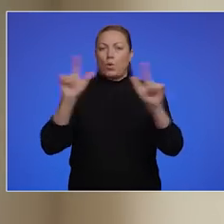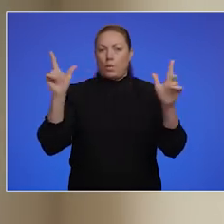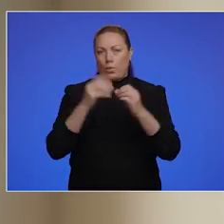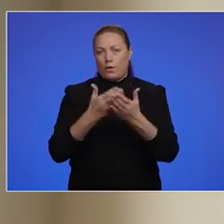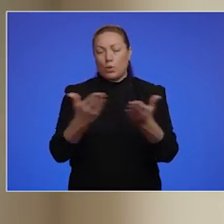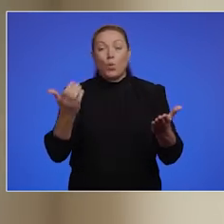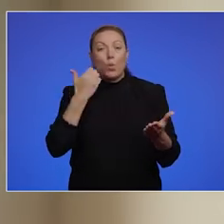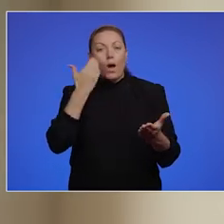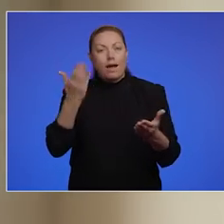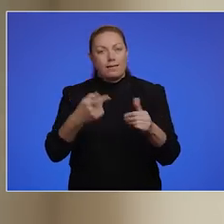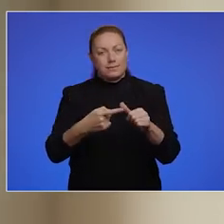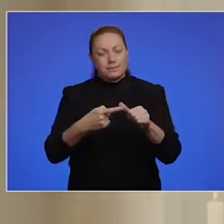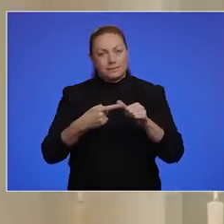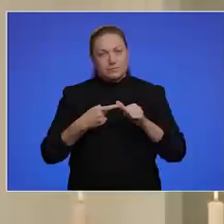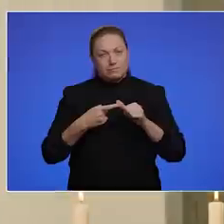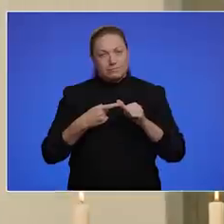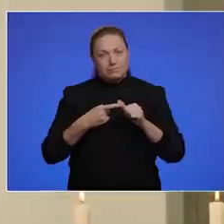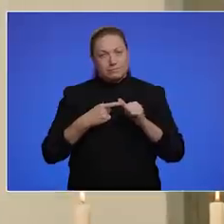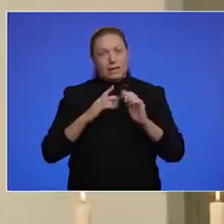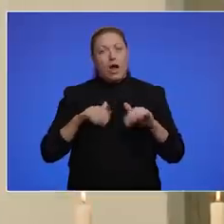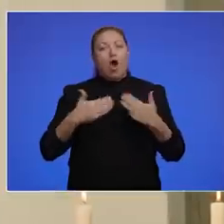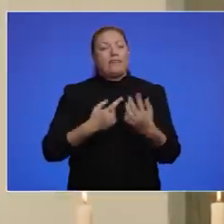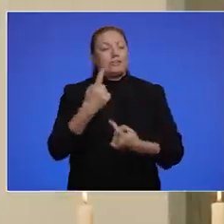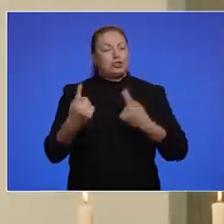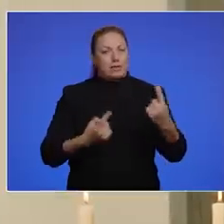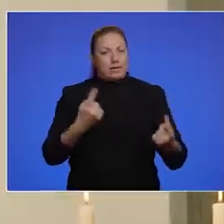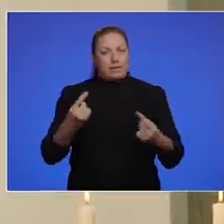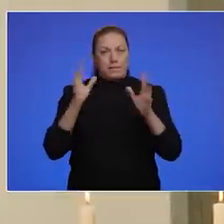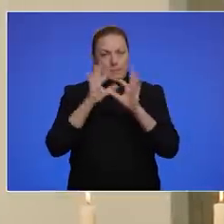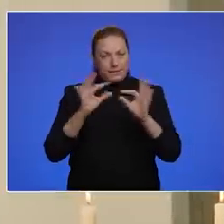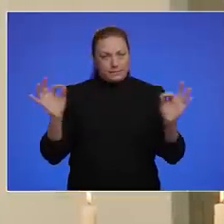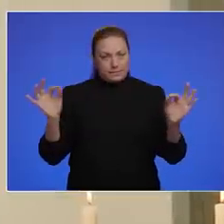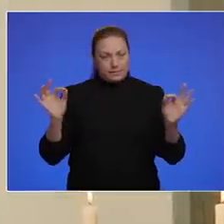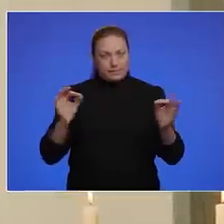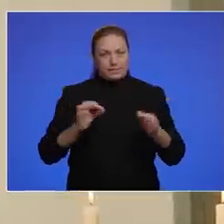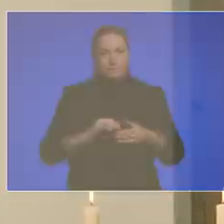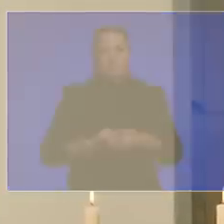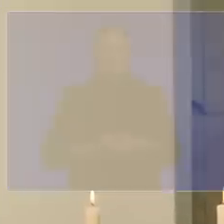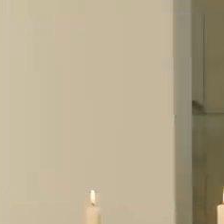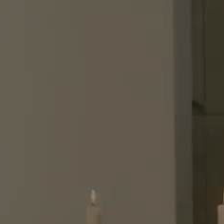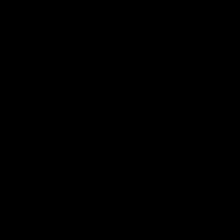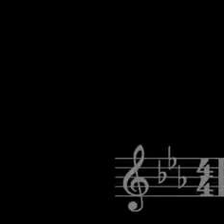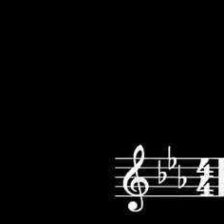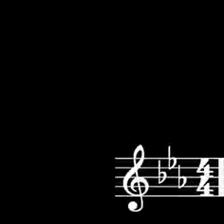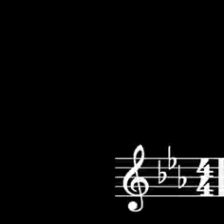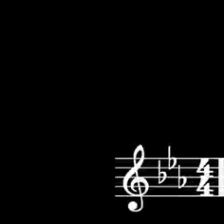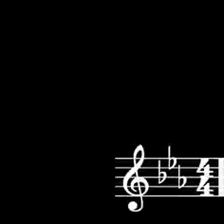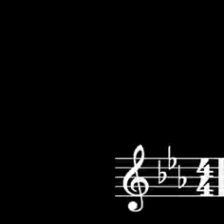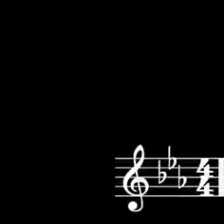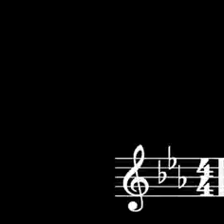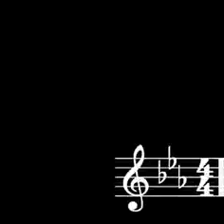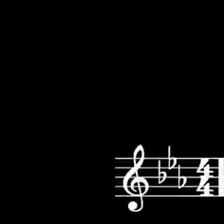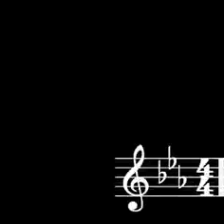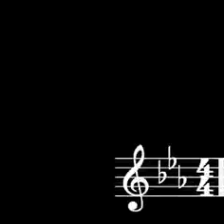with you always And with your spirit Let us offer each other the sign of peace Lamb